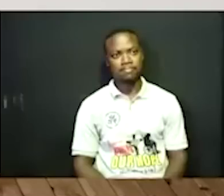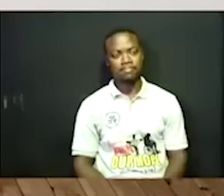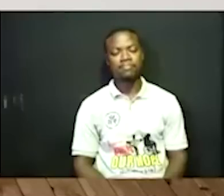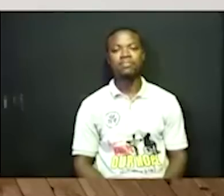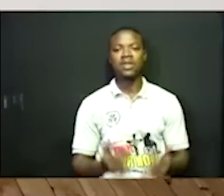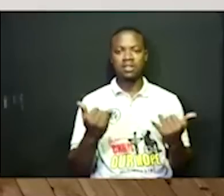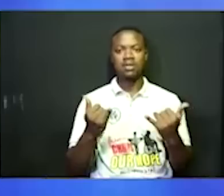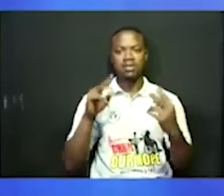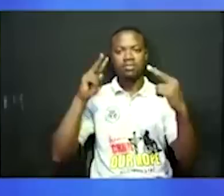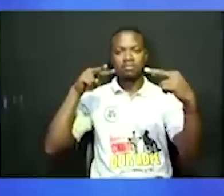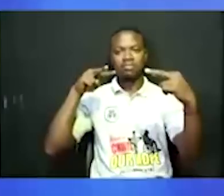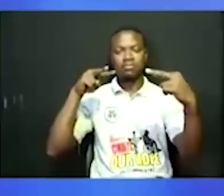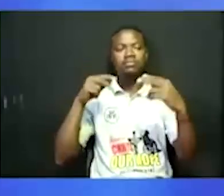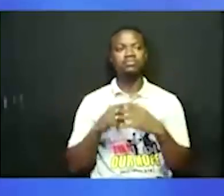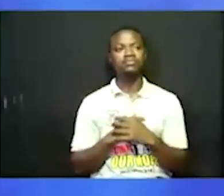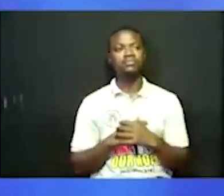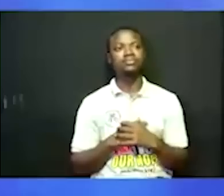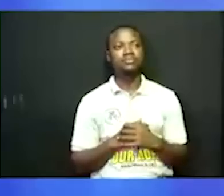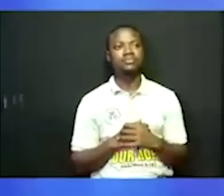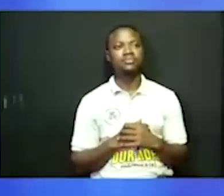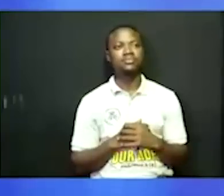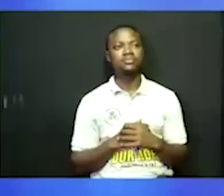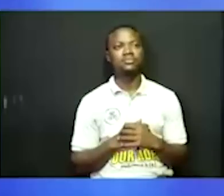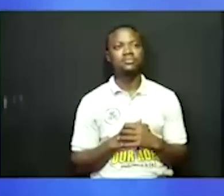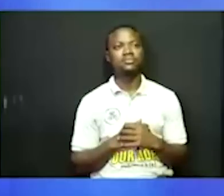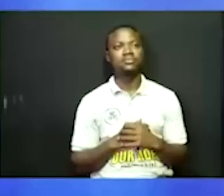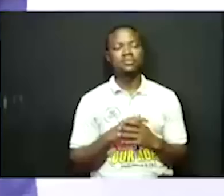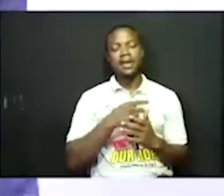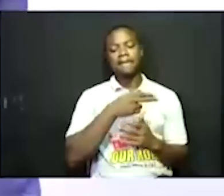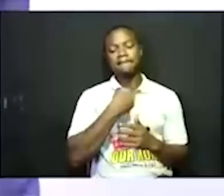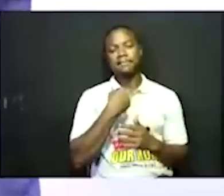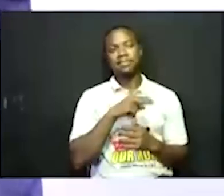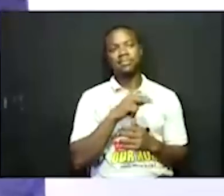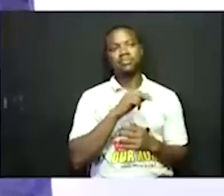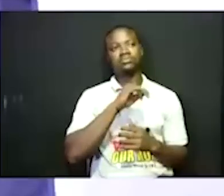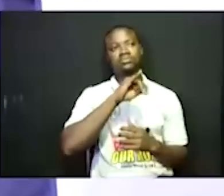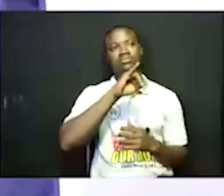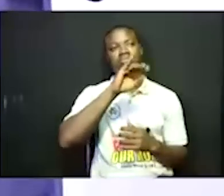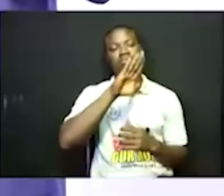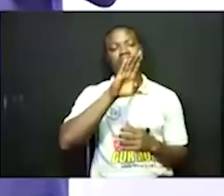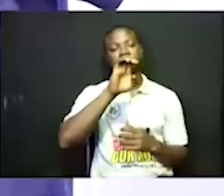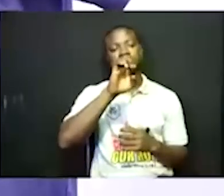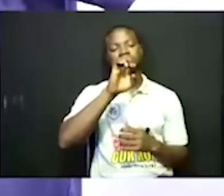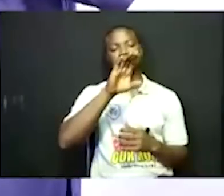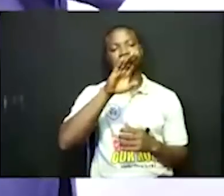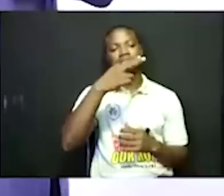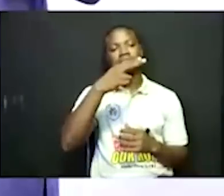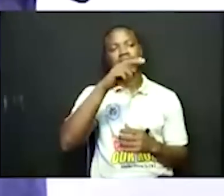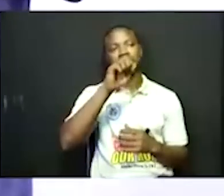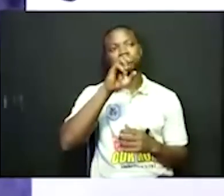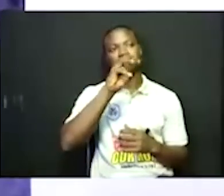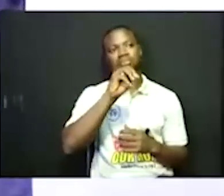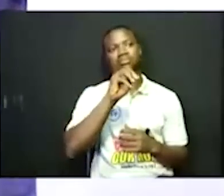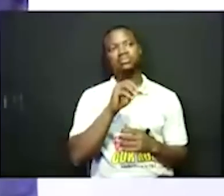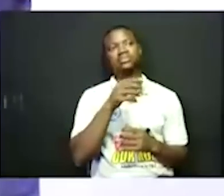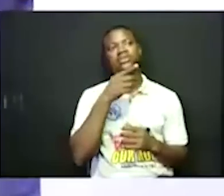Afi bomodi ama oti su ne ti mi ha. Pastor Joe Beacham. So for be a friend Joe Beacham. I